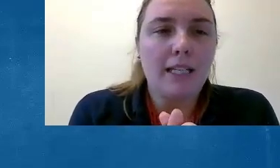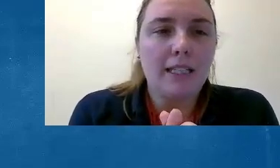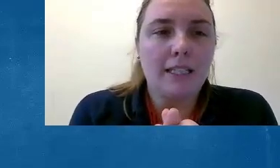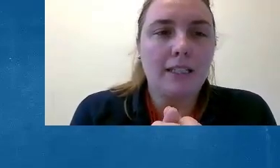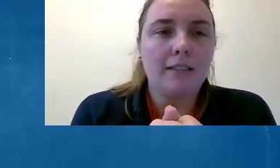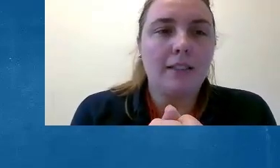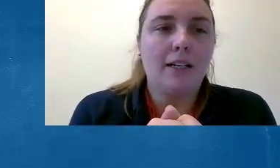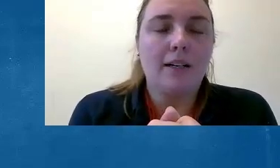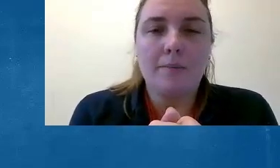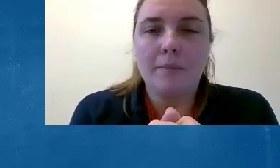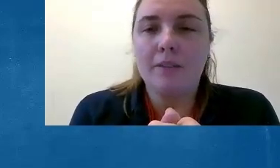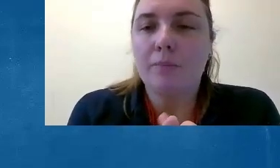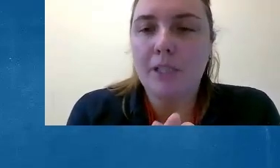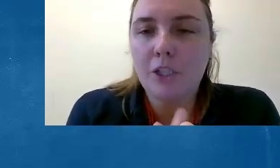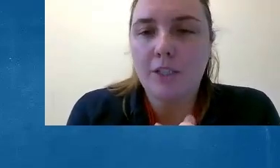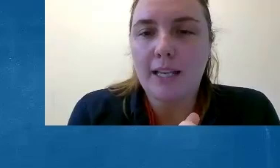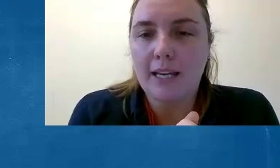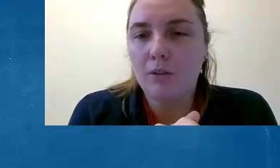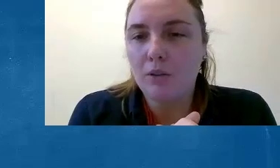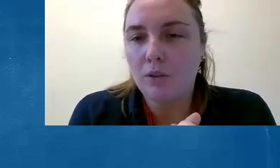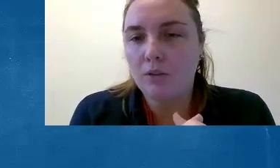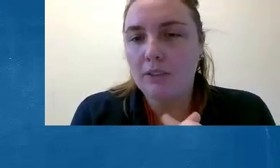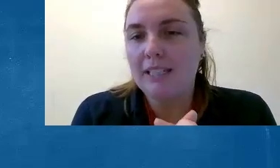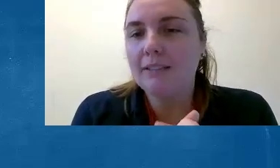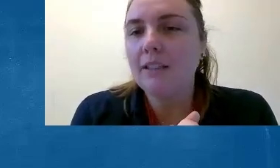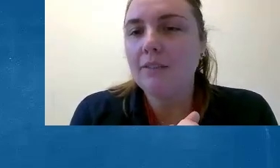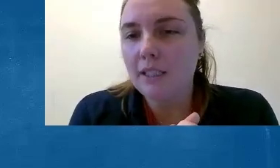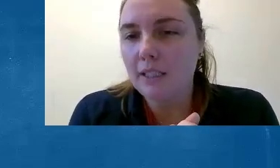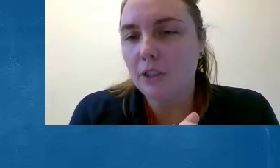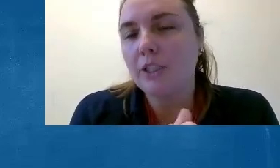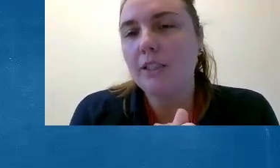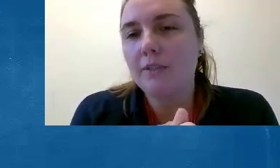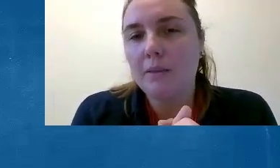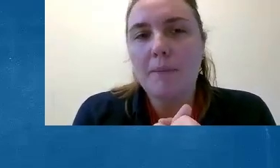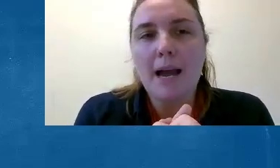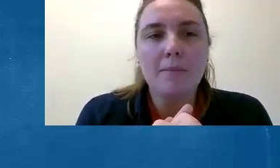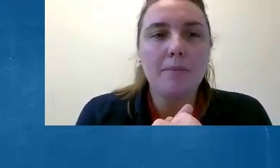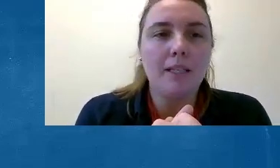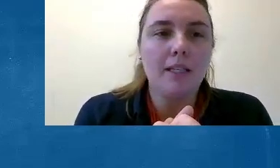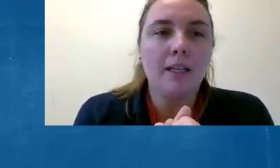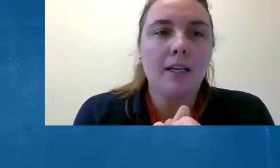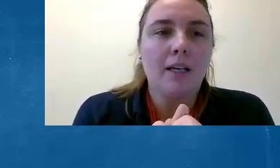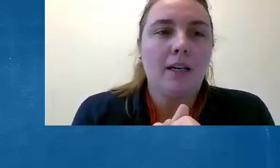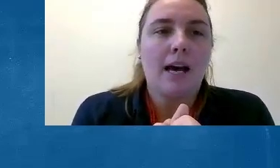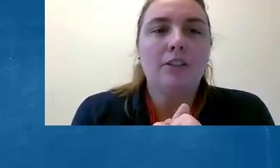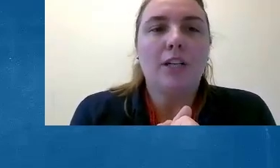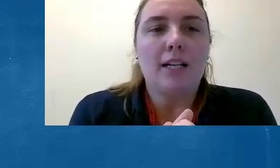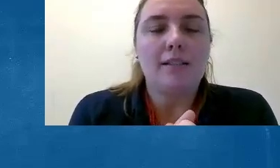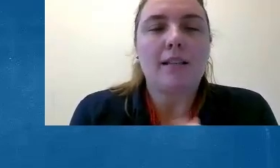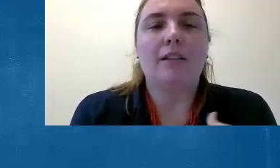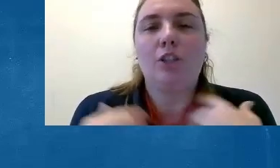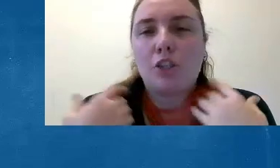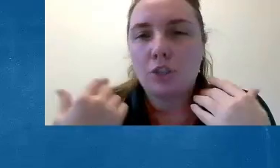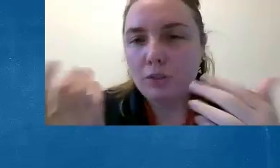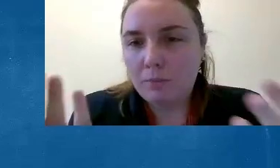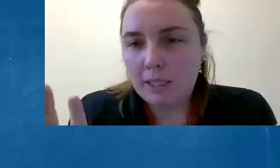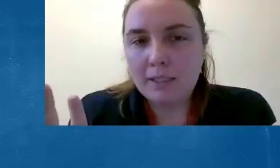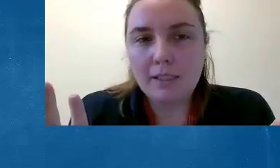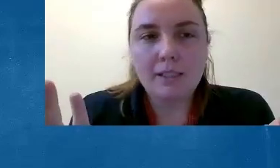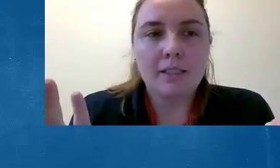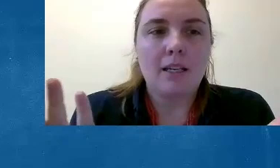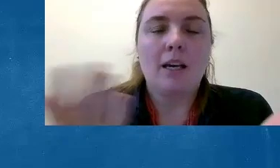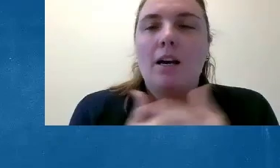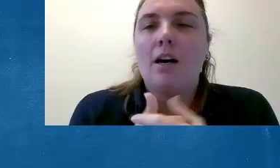also provide information that although your activity might be address